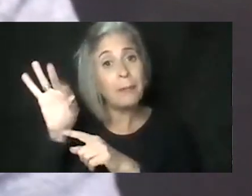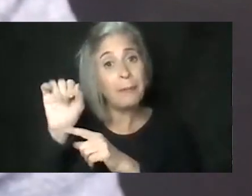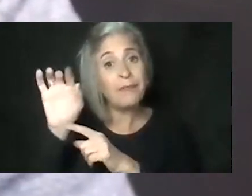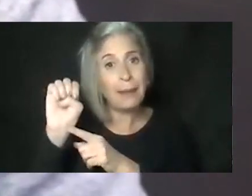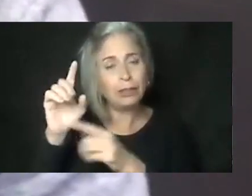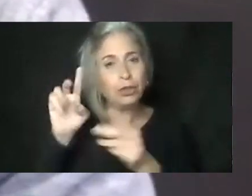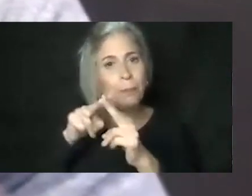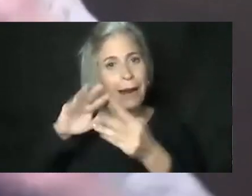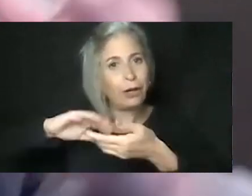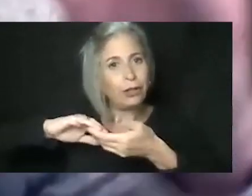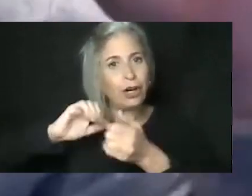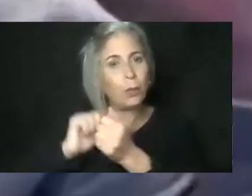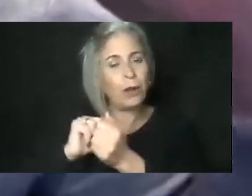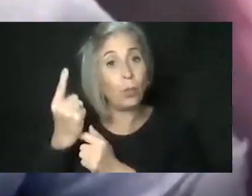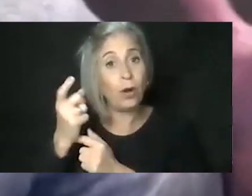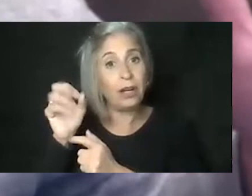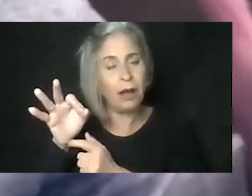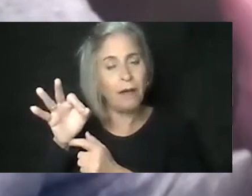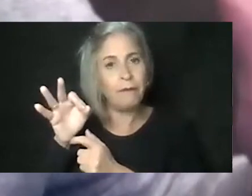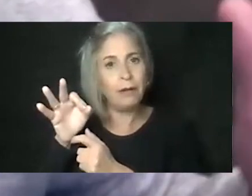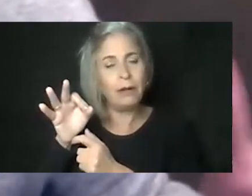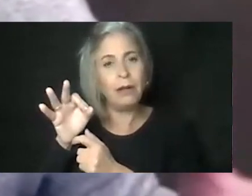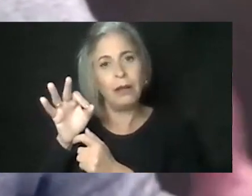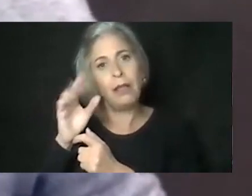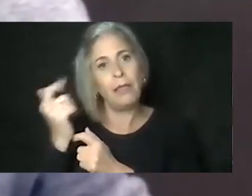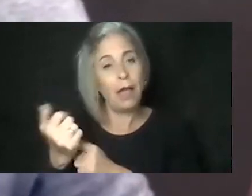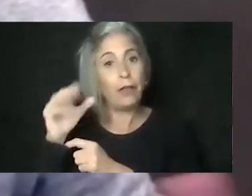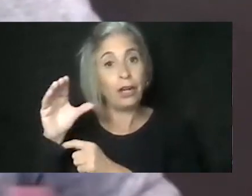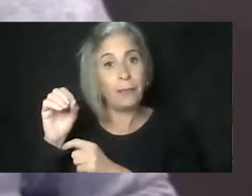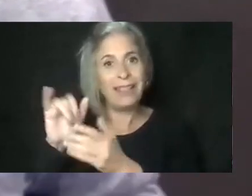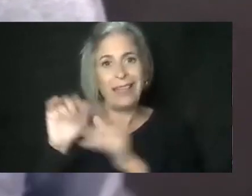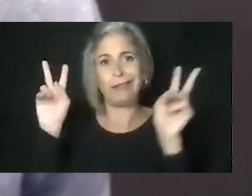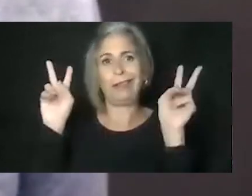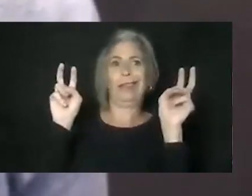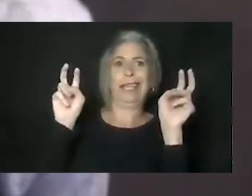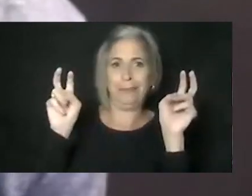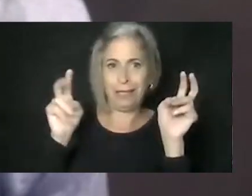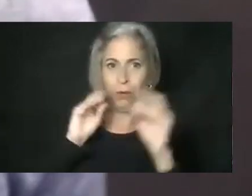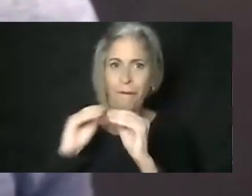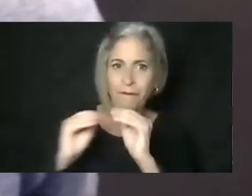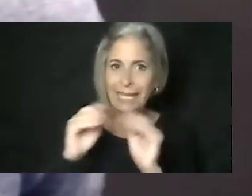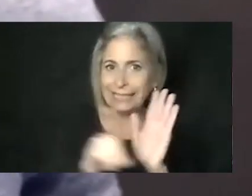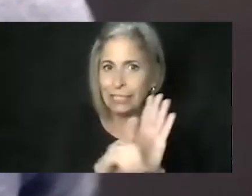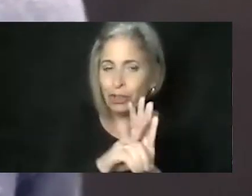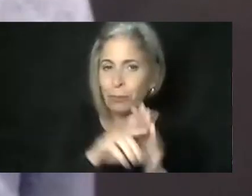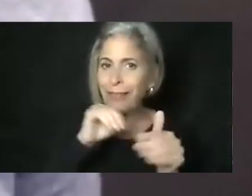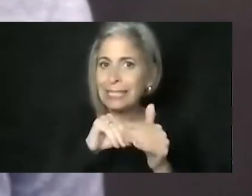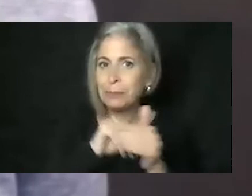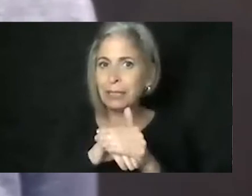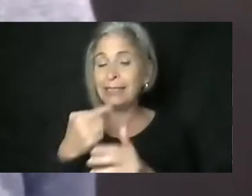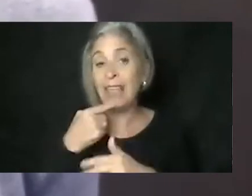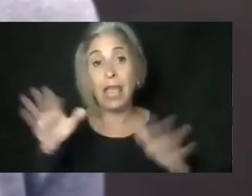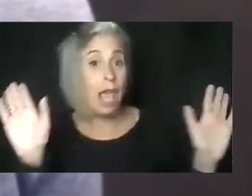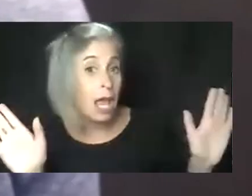partner with one of the myriad companies that are claiming to fix digital accessibility and say, hey,